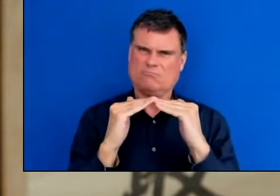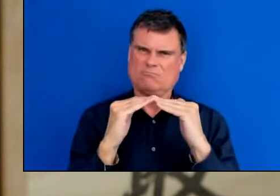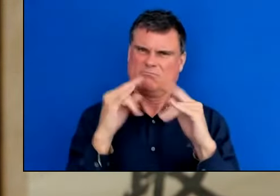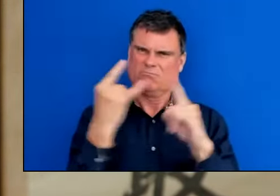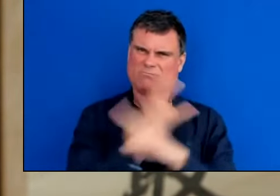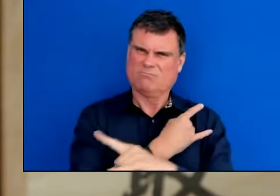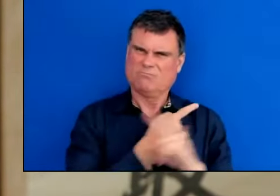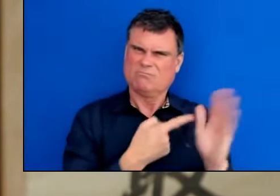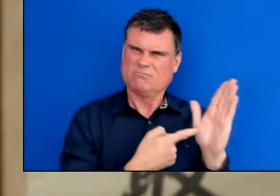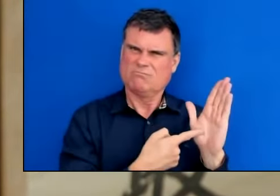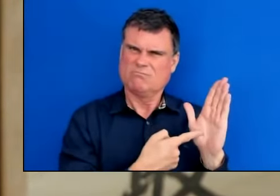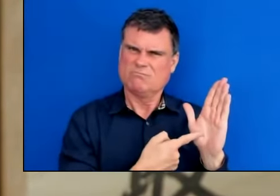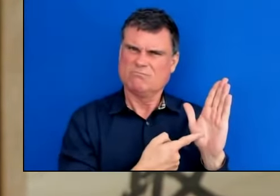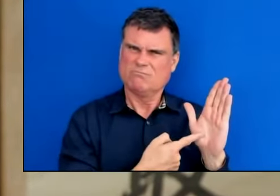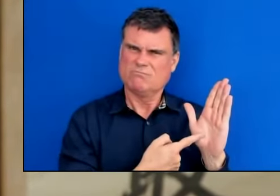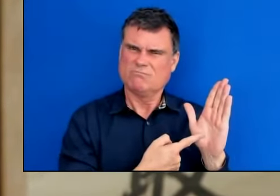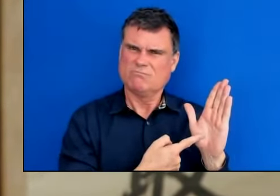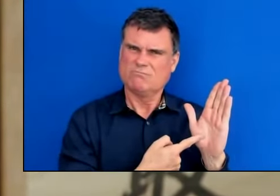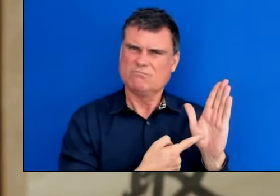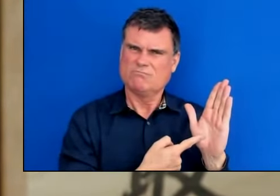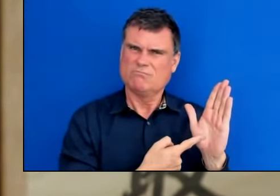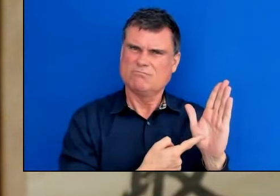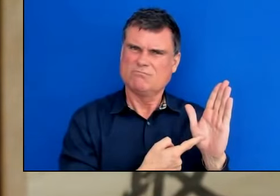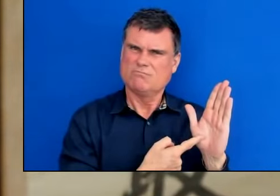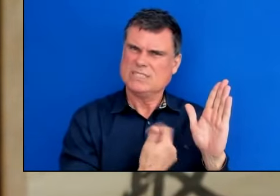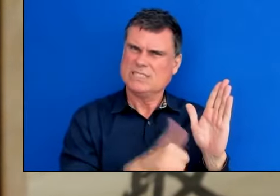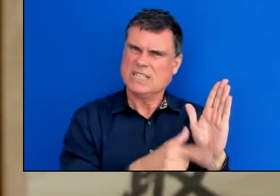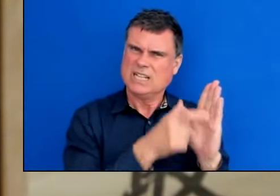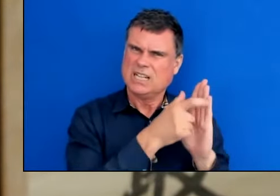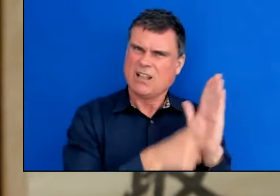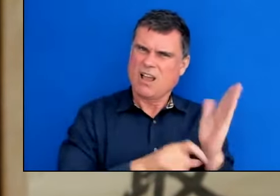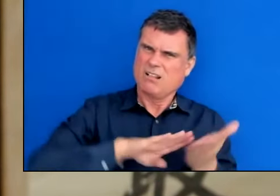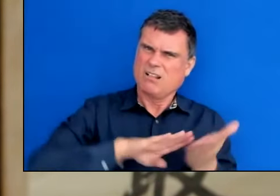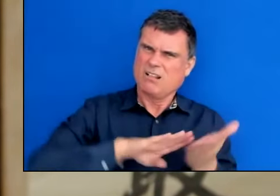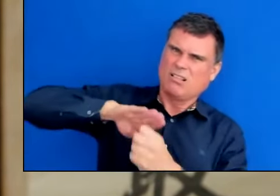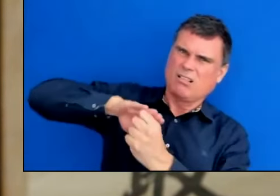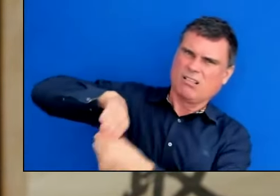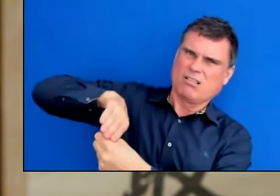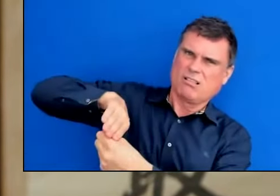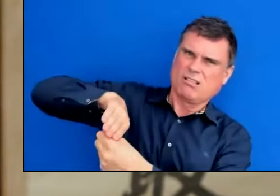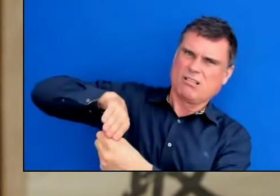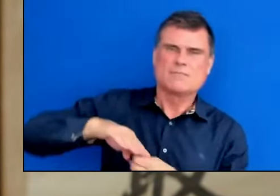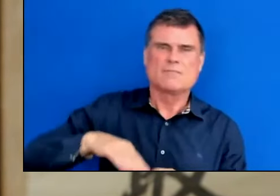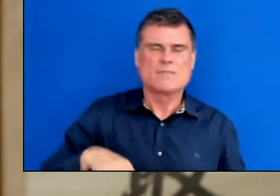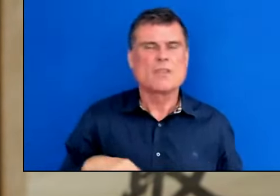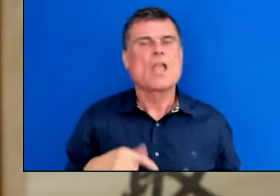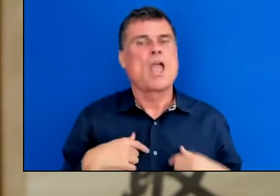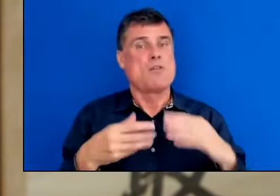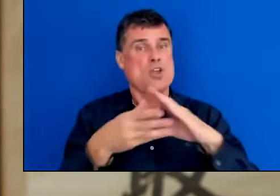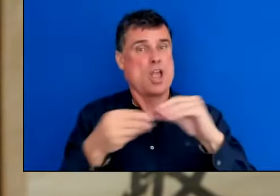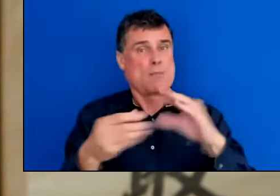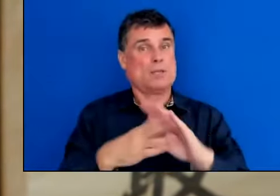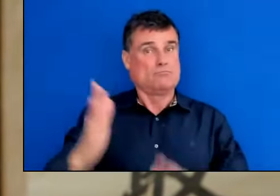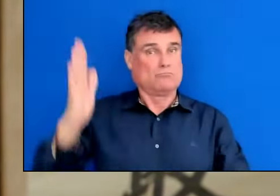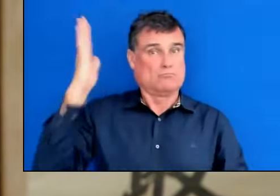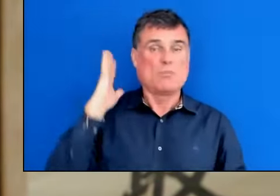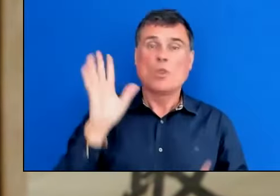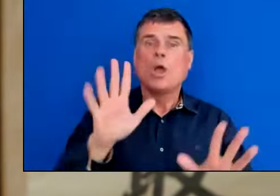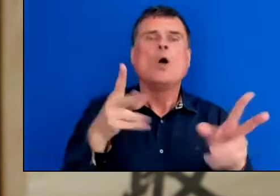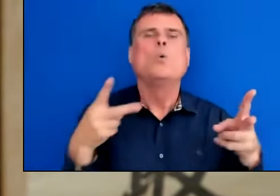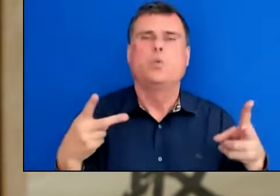And I want to say a few words about the worst racist politician of the